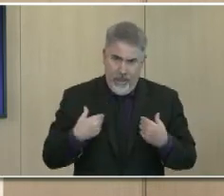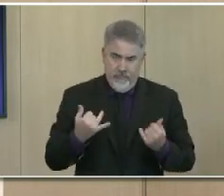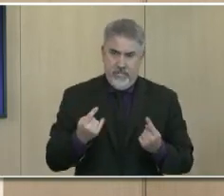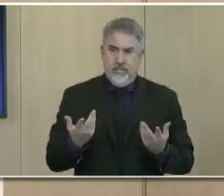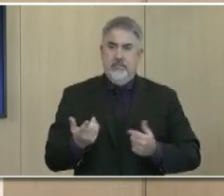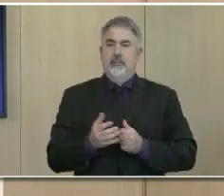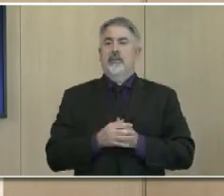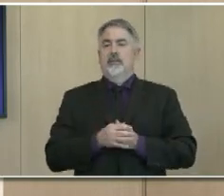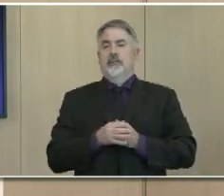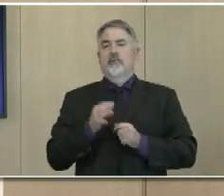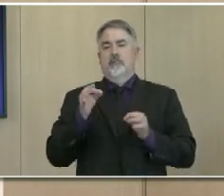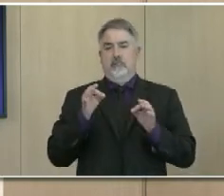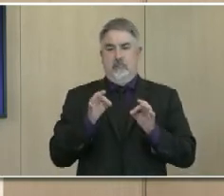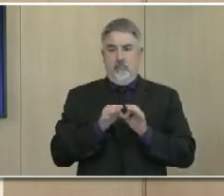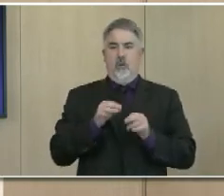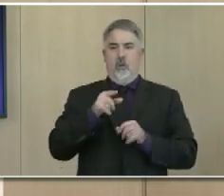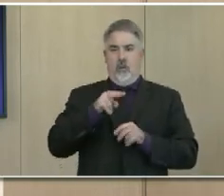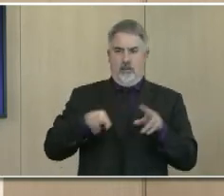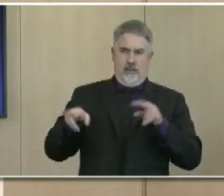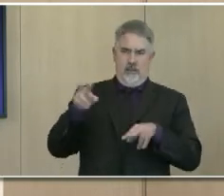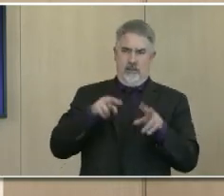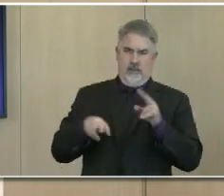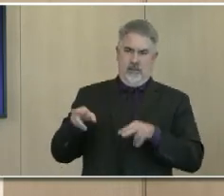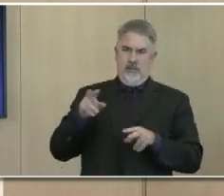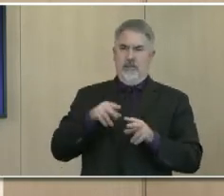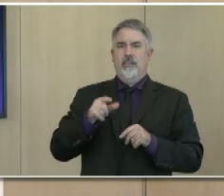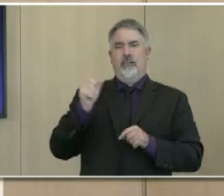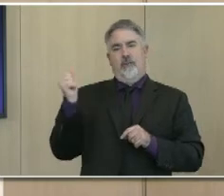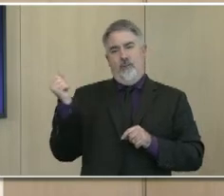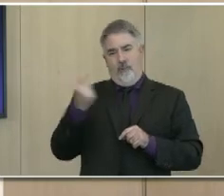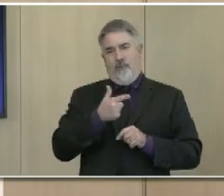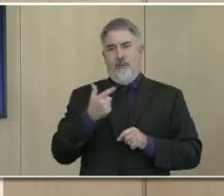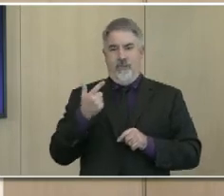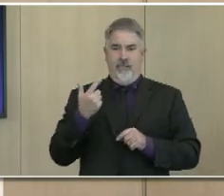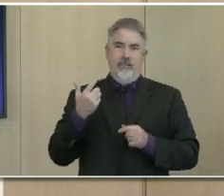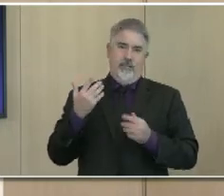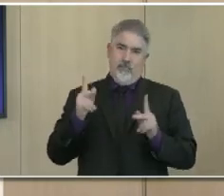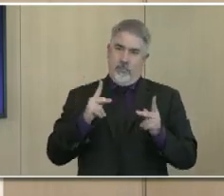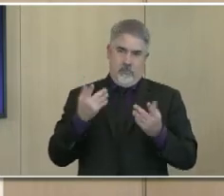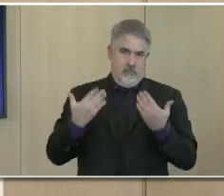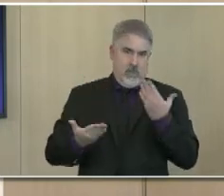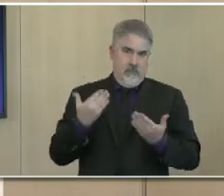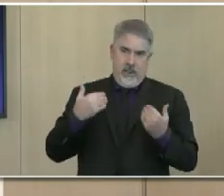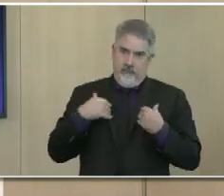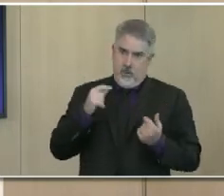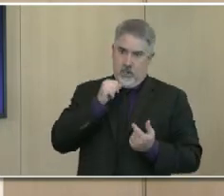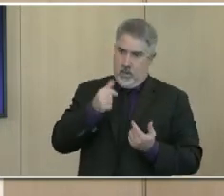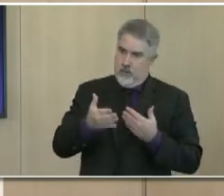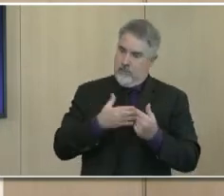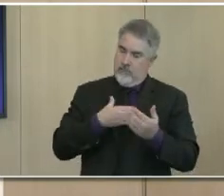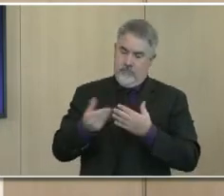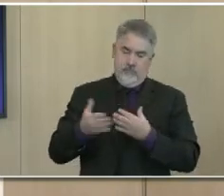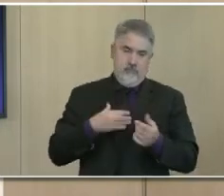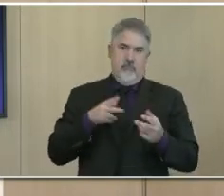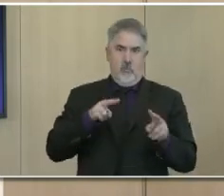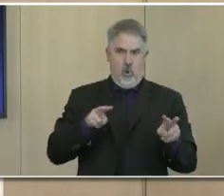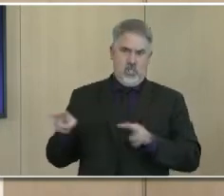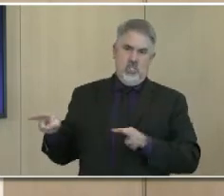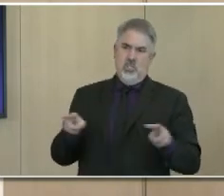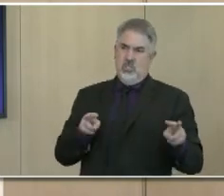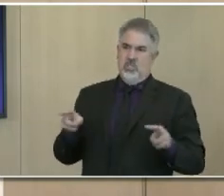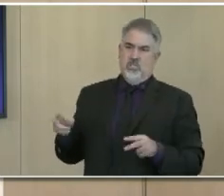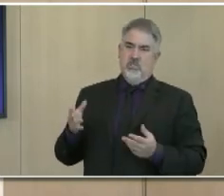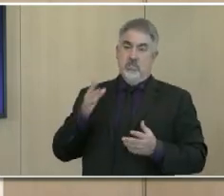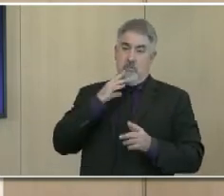see individuals from all segments, from all sectors infected with this particular virus.